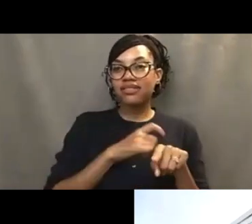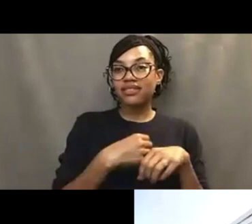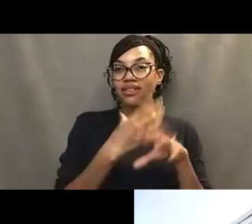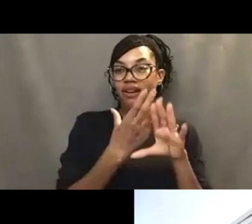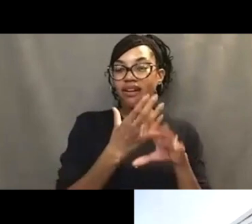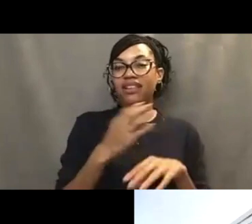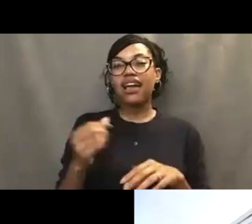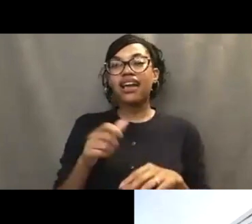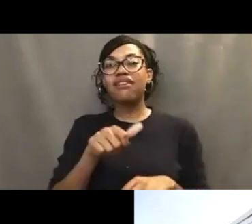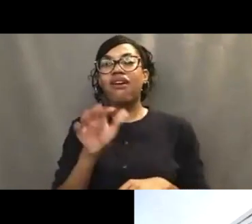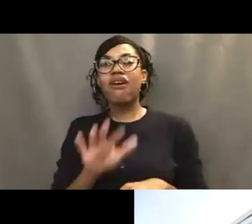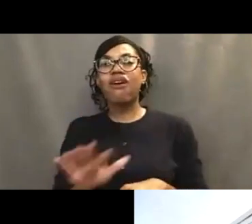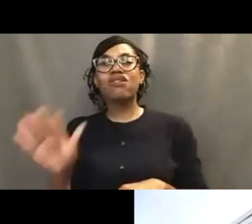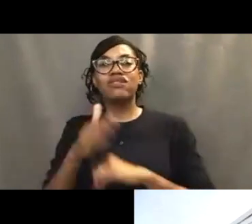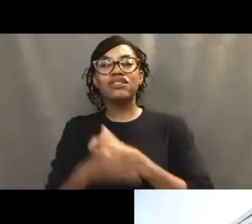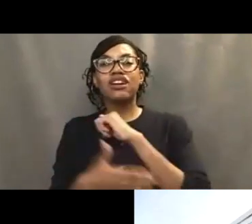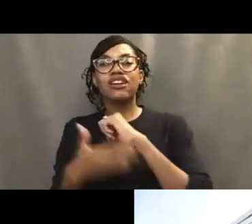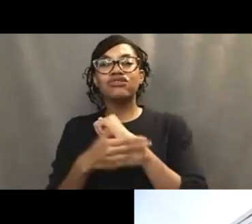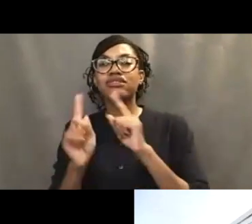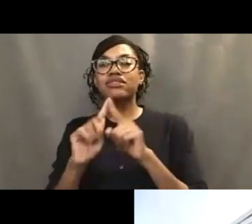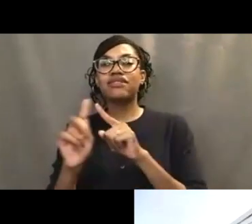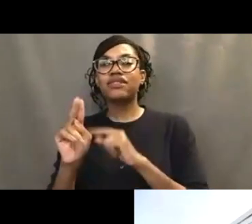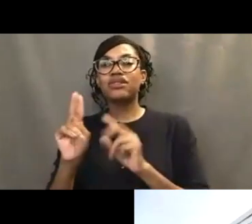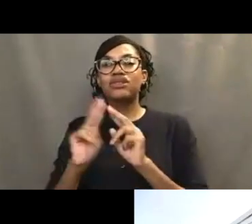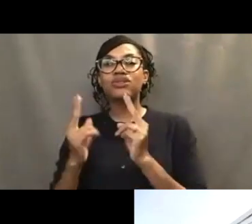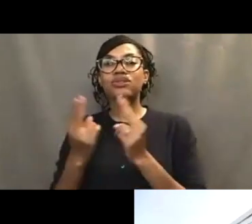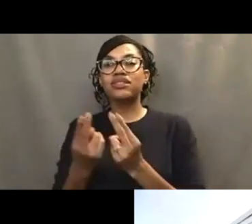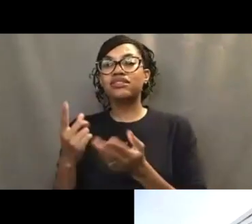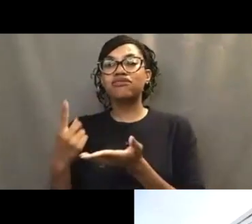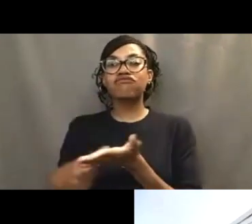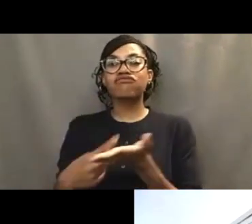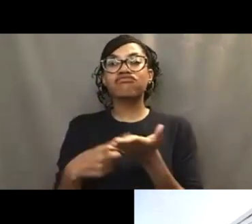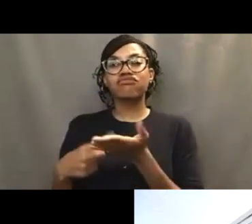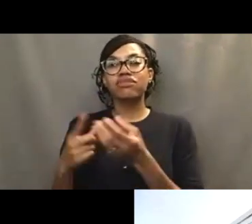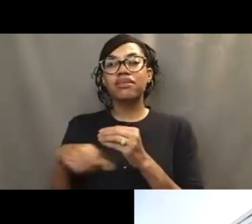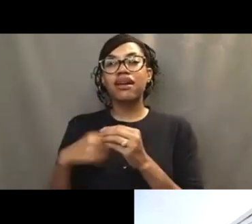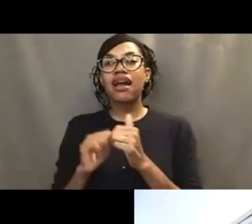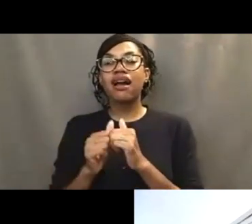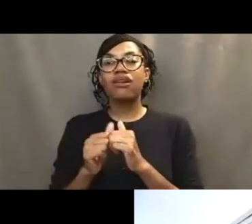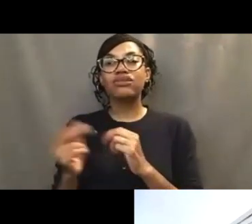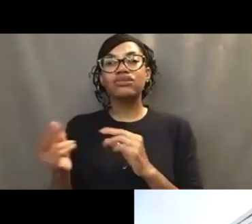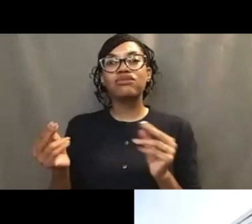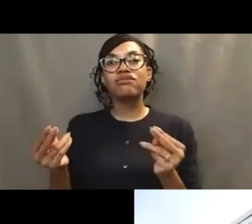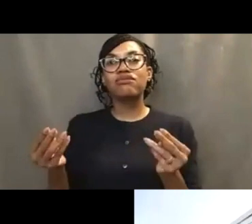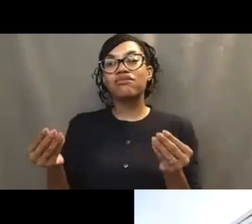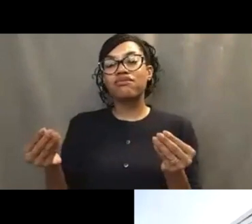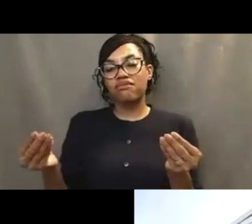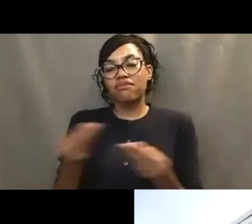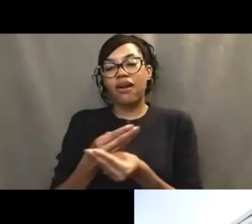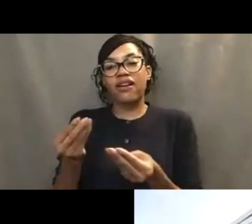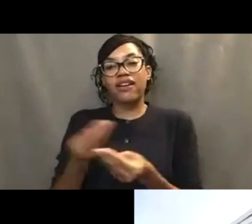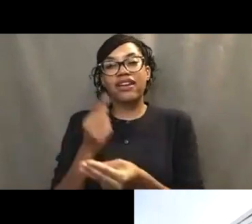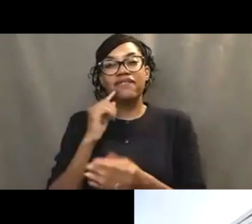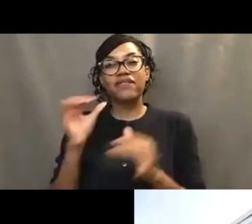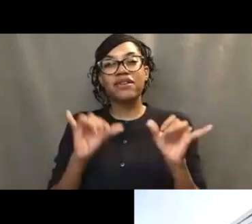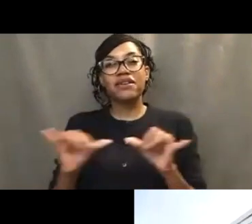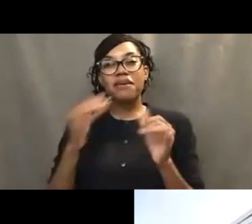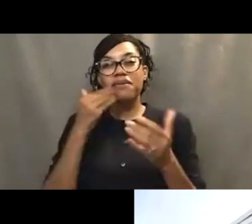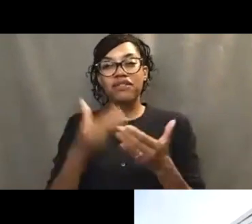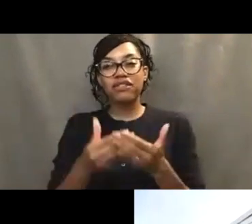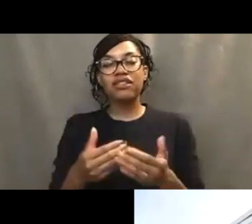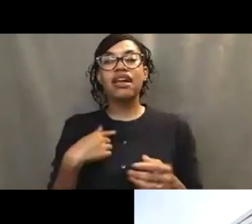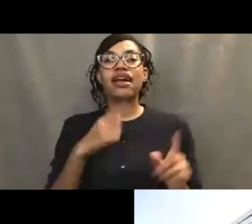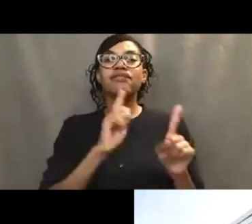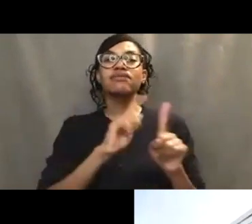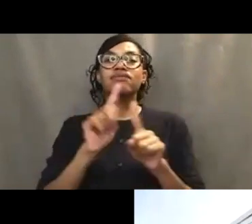to embark on this journey of bargaining for the common good. There's a ton of sample demands, everything from environmental justice to racial justice